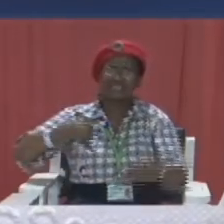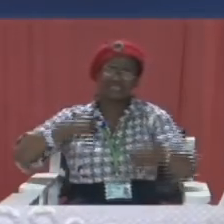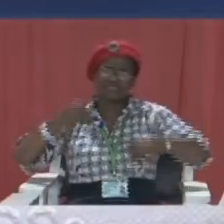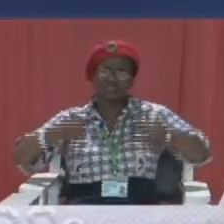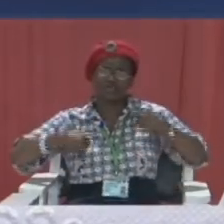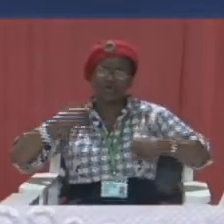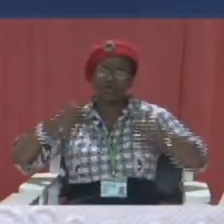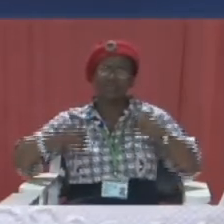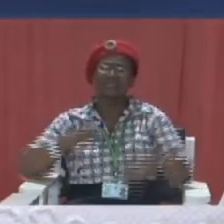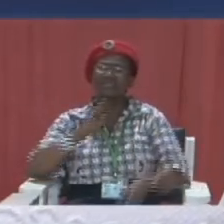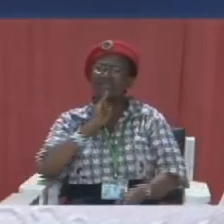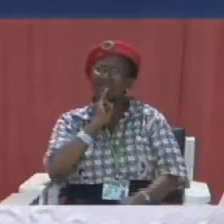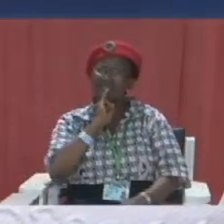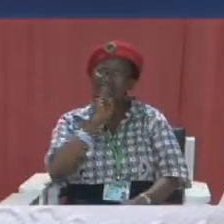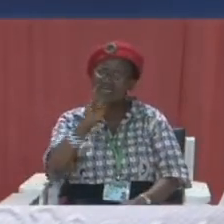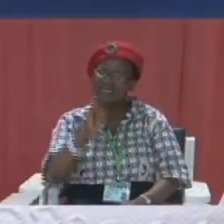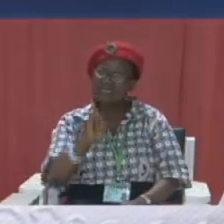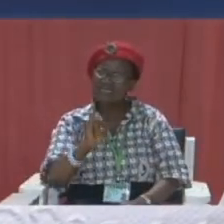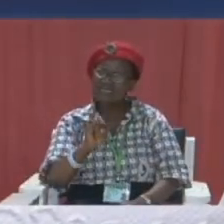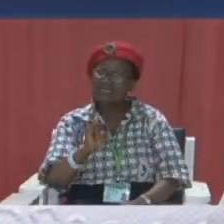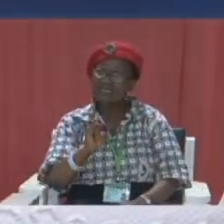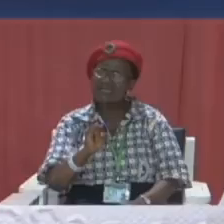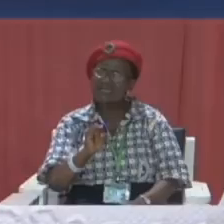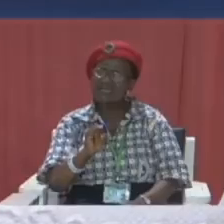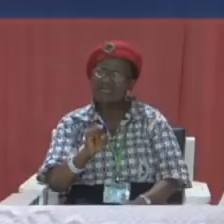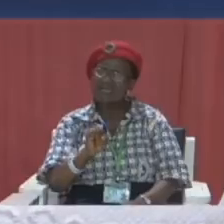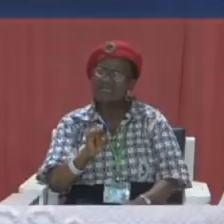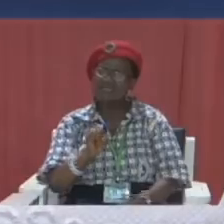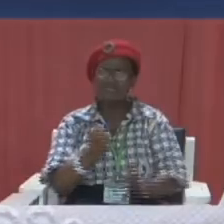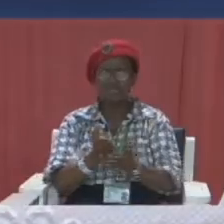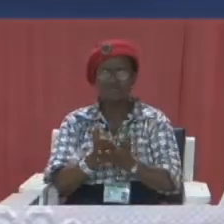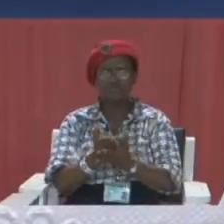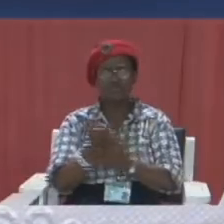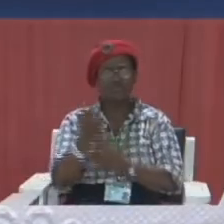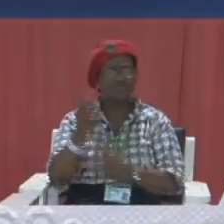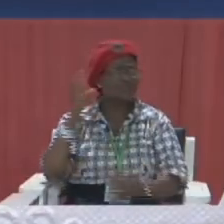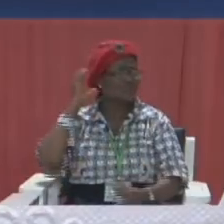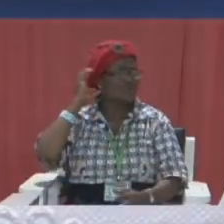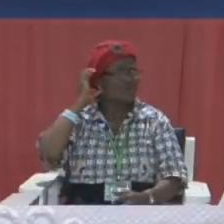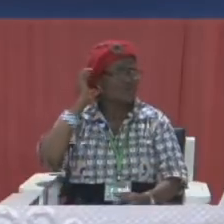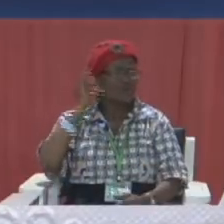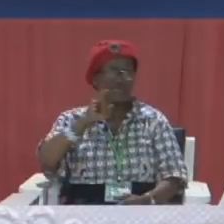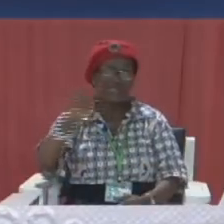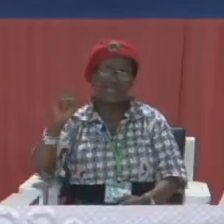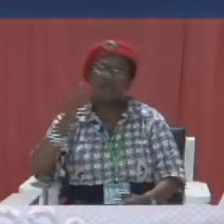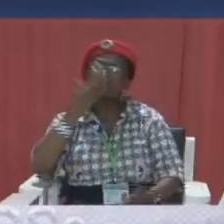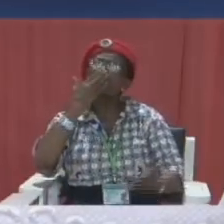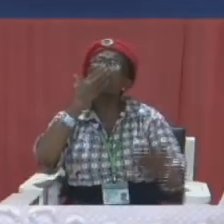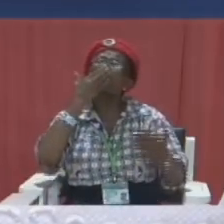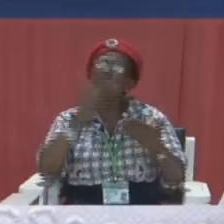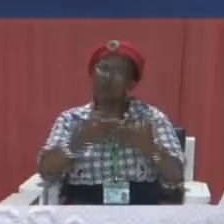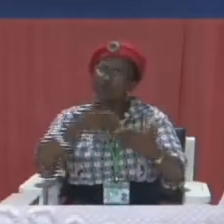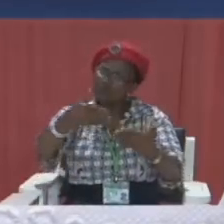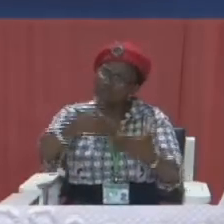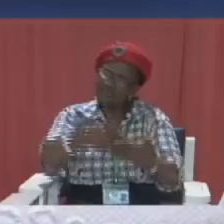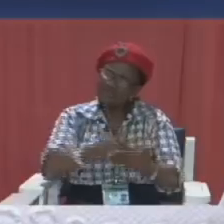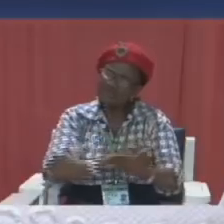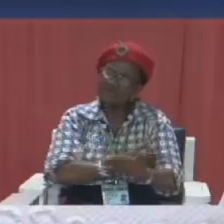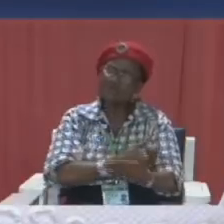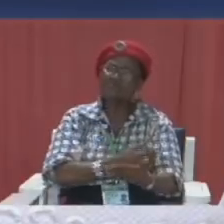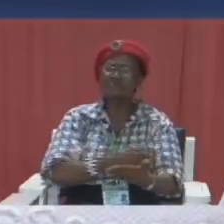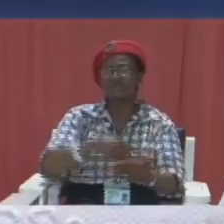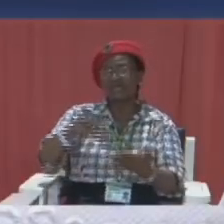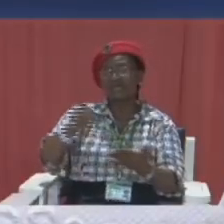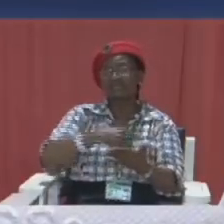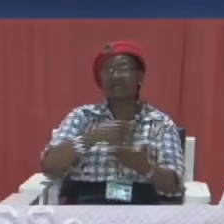is through hearing good news. Psalm